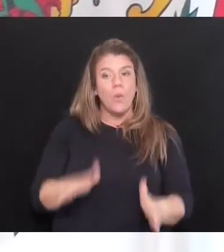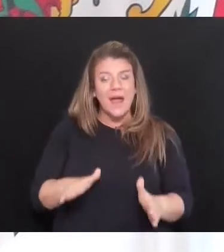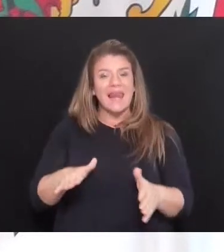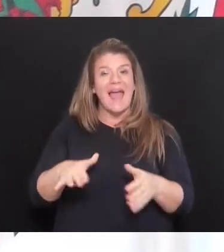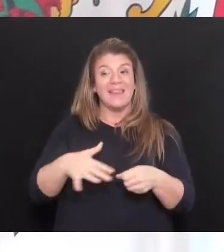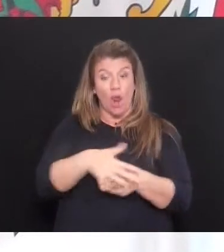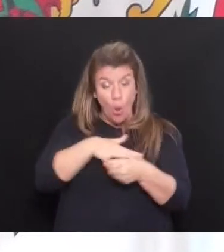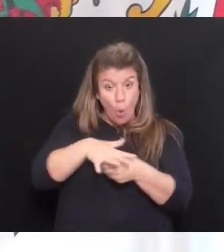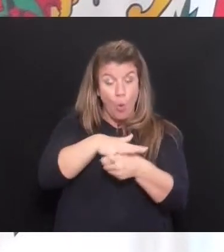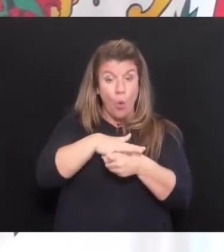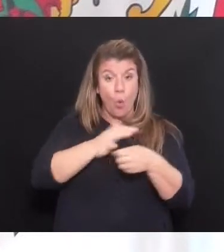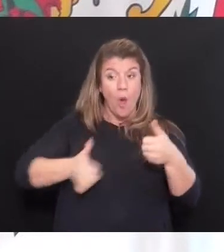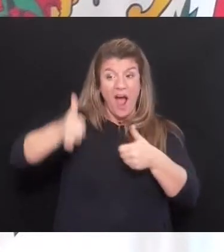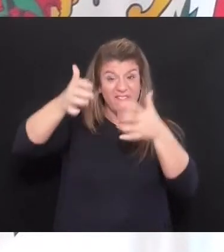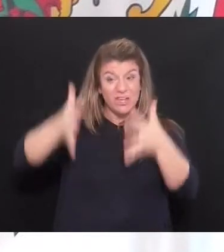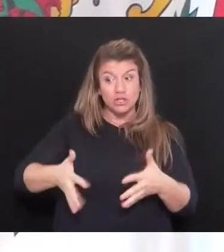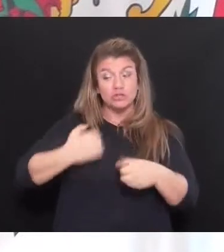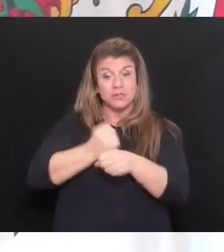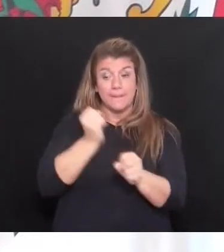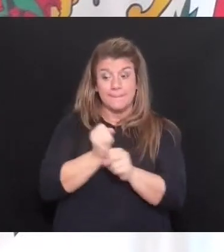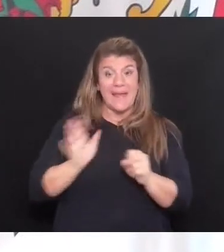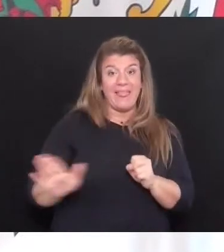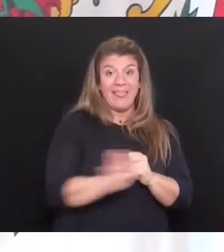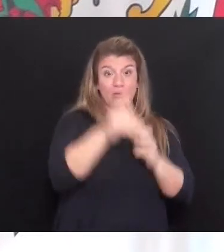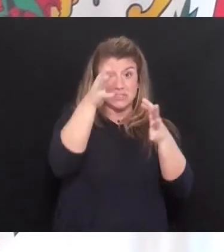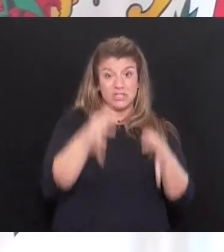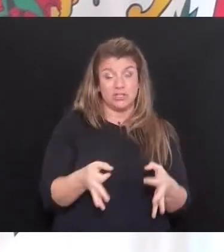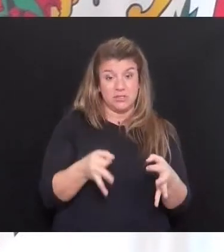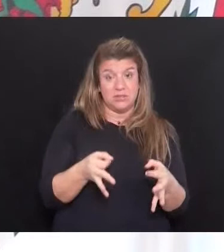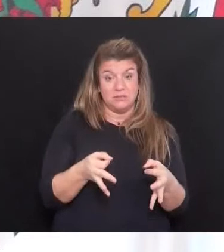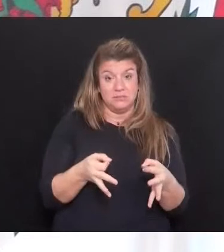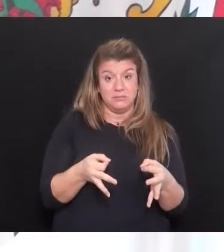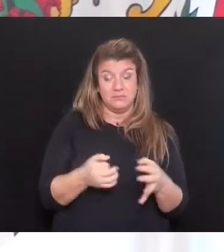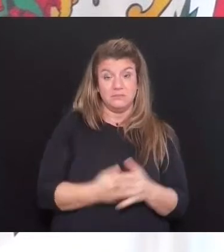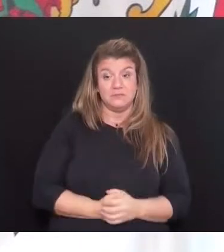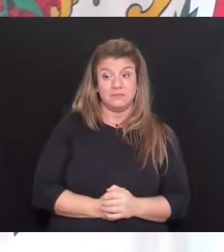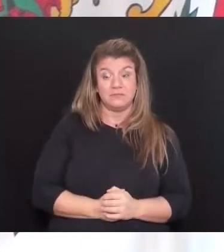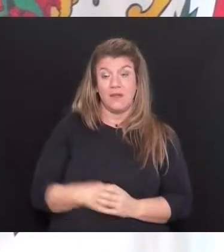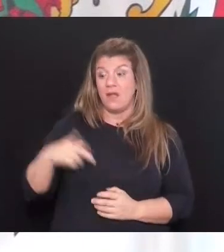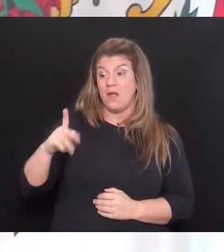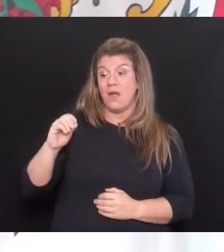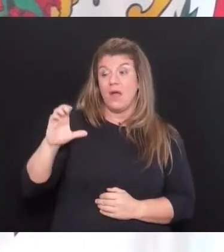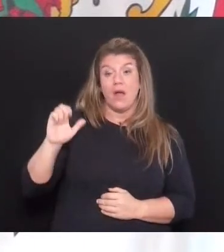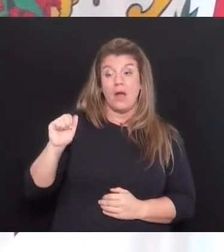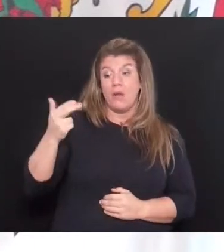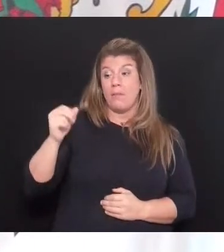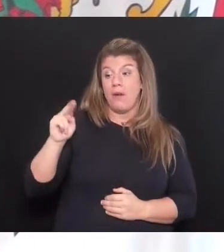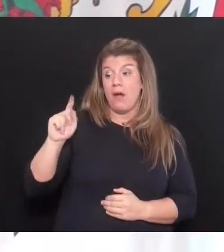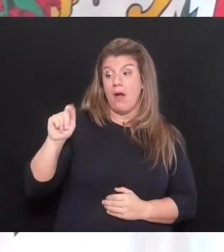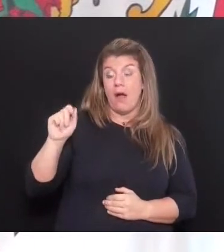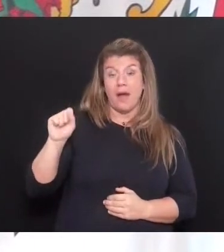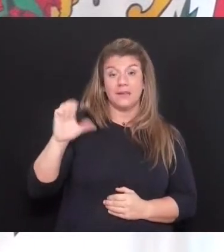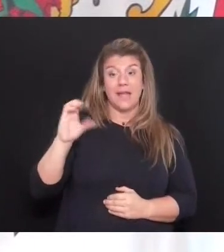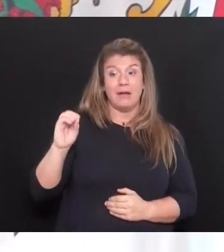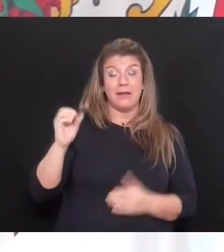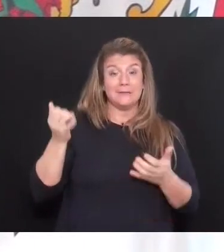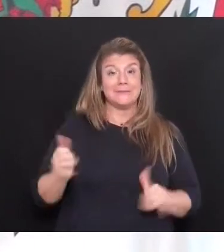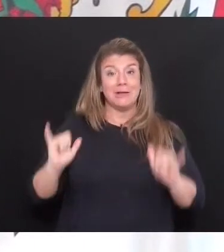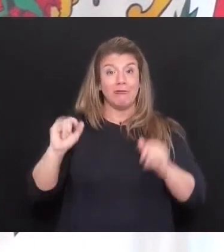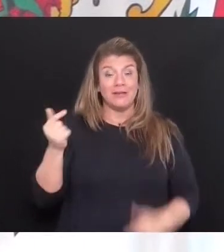local officials make their own decisions. Pocahontas County still remains in the green.